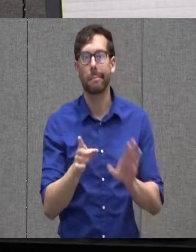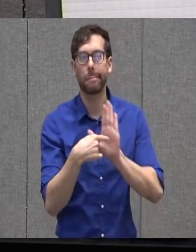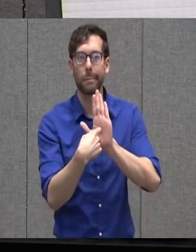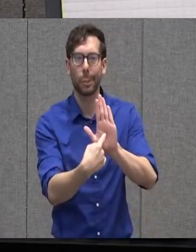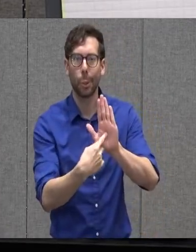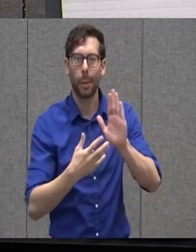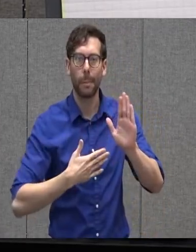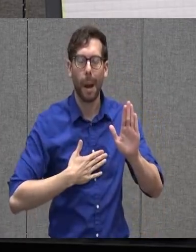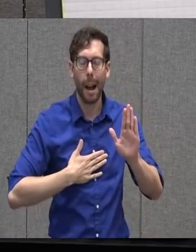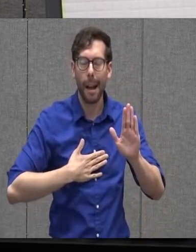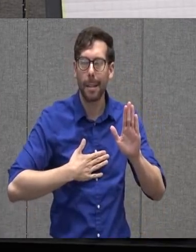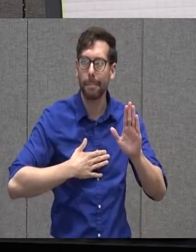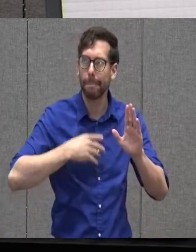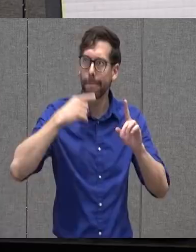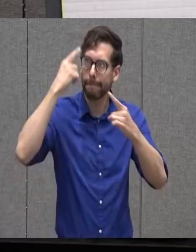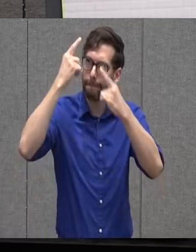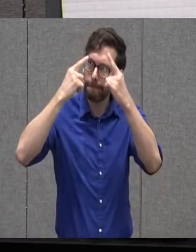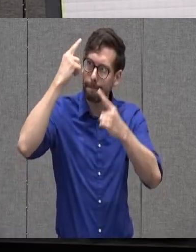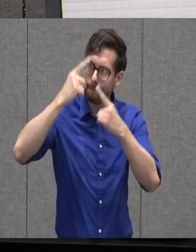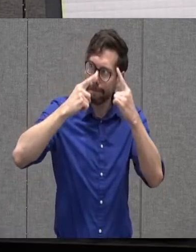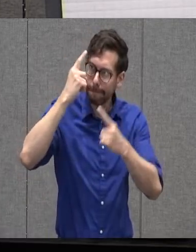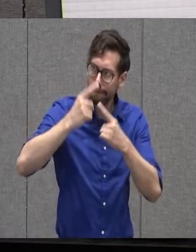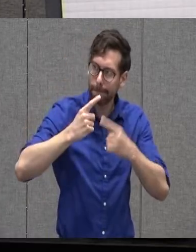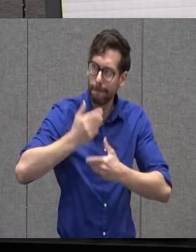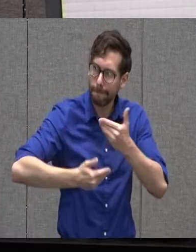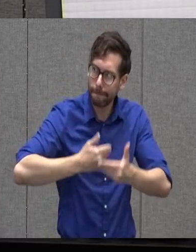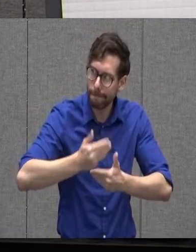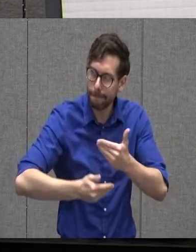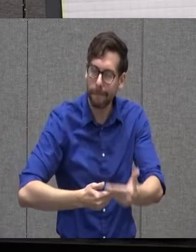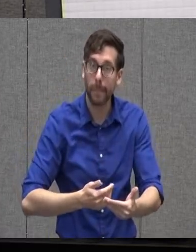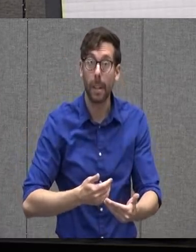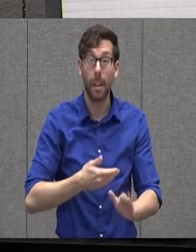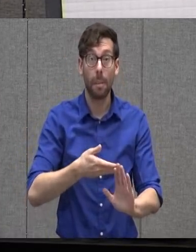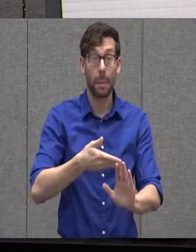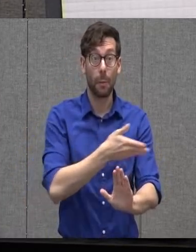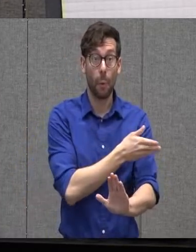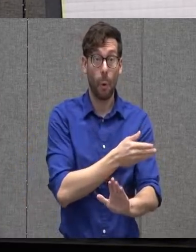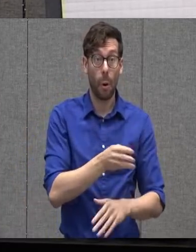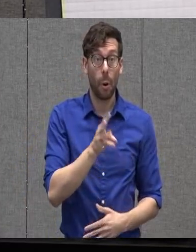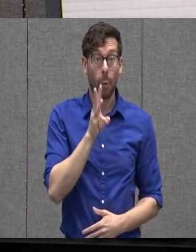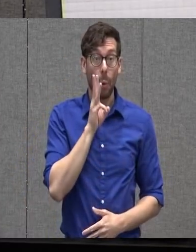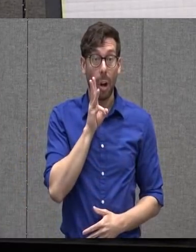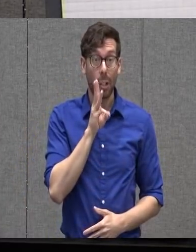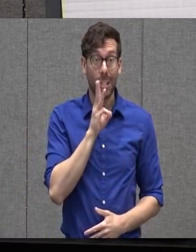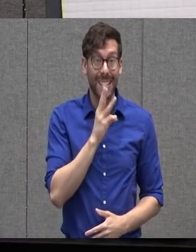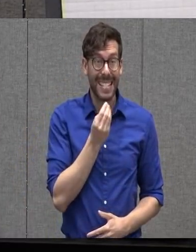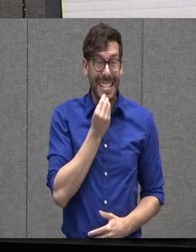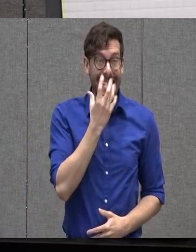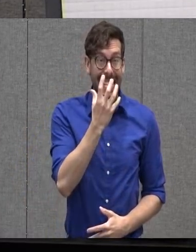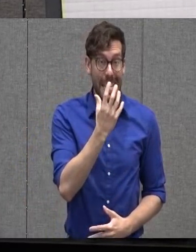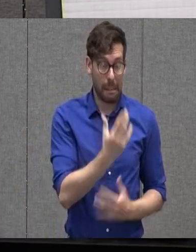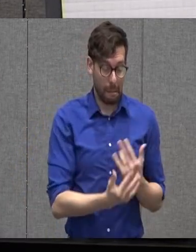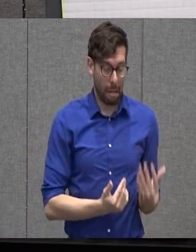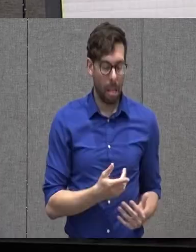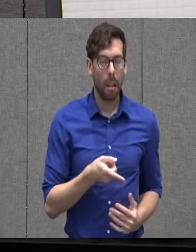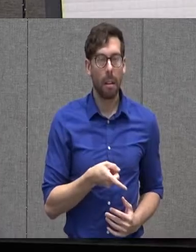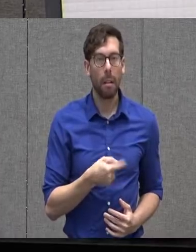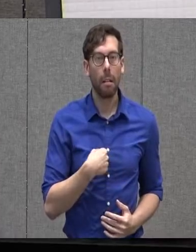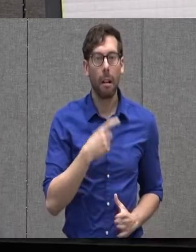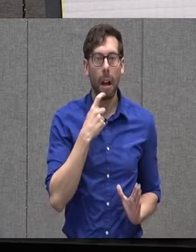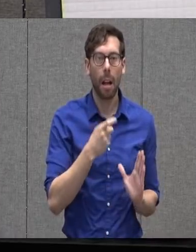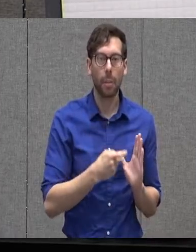observing before I heat up water, I see a clear liquid. I can see there's no